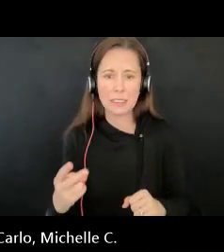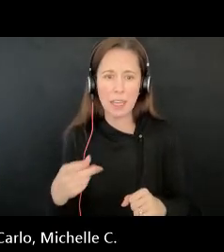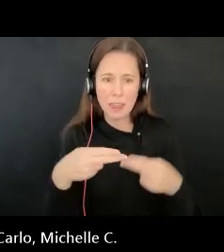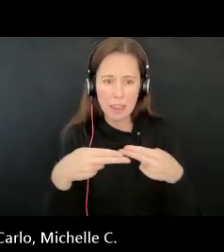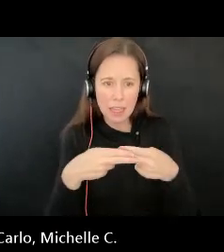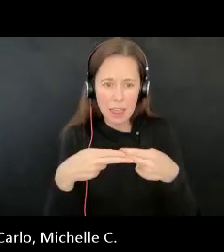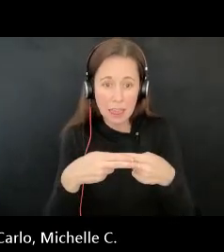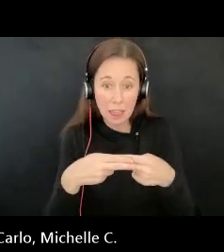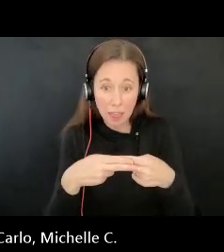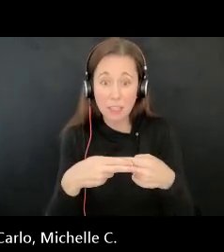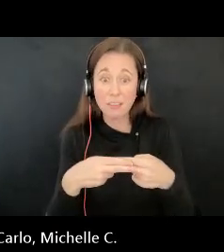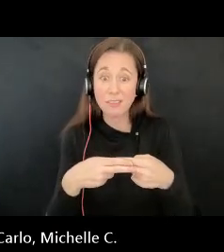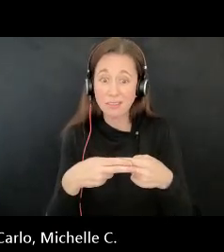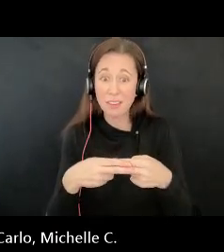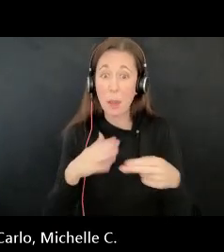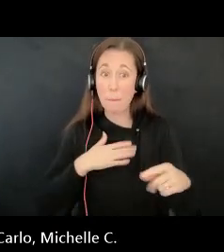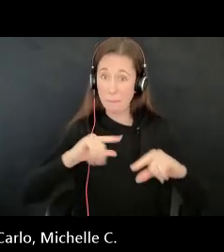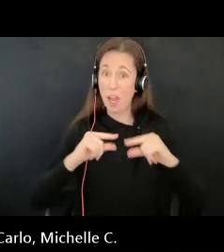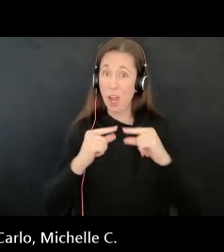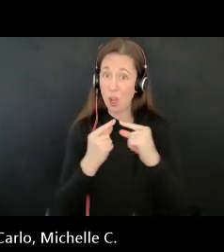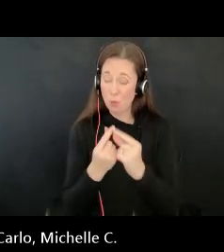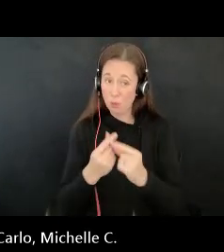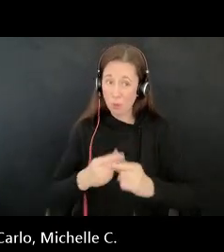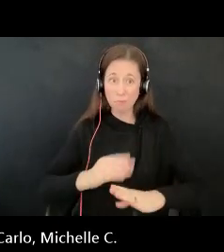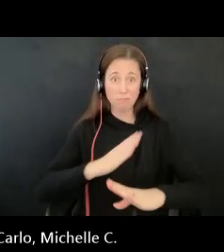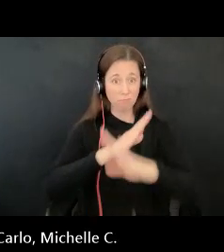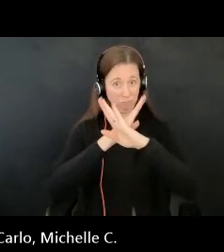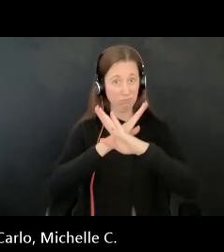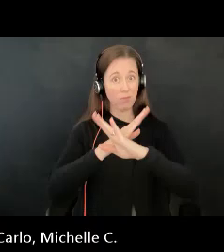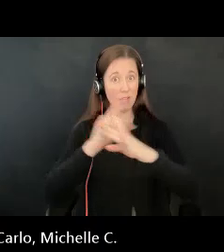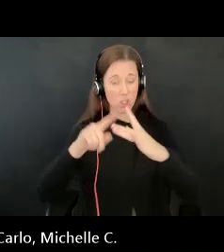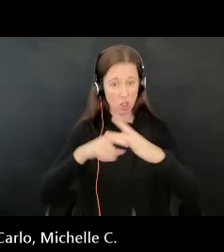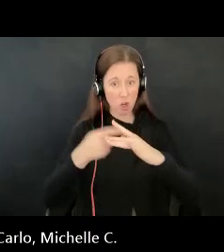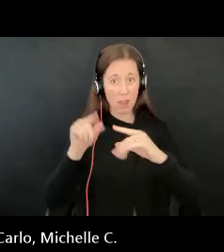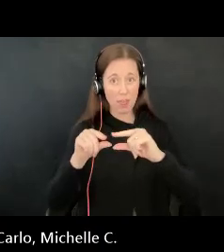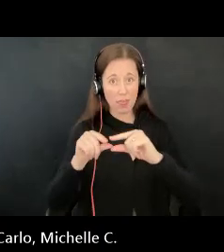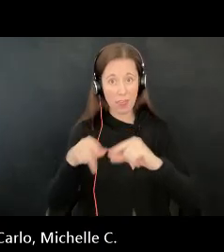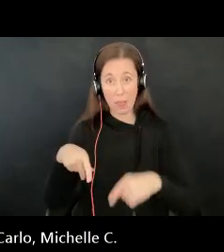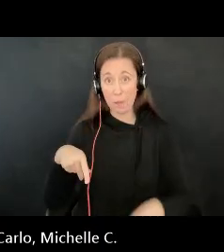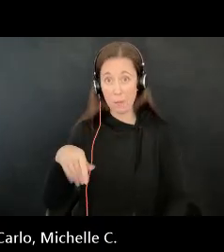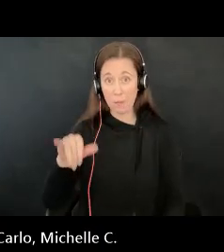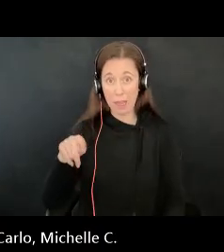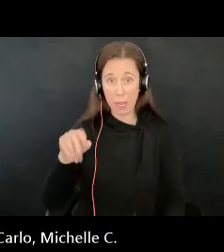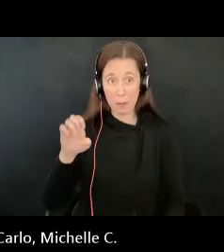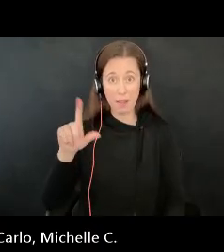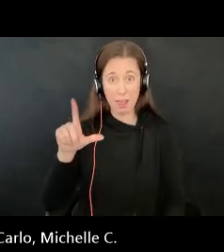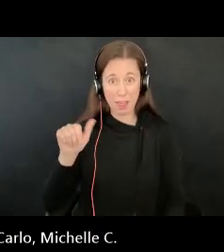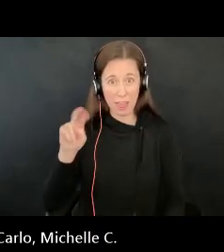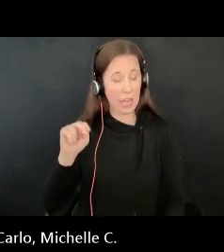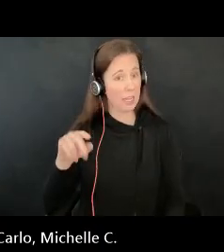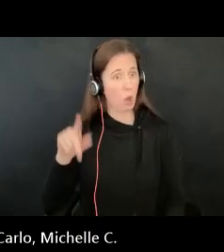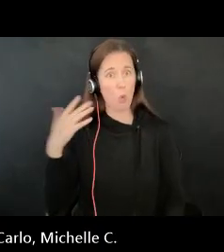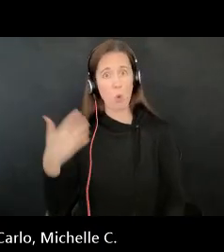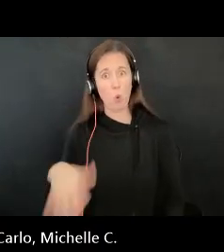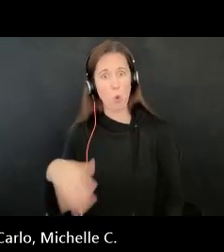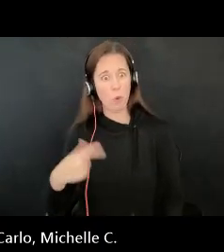able to prevent the formation of that pipeline, which, as many of you know, is quite rare in the environmental justice